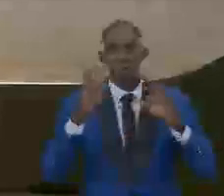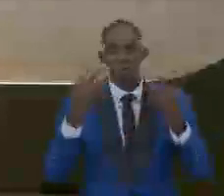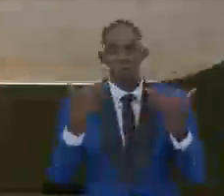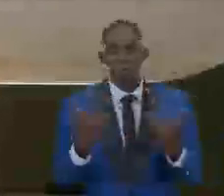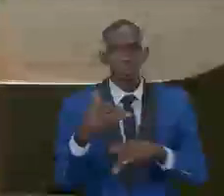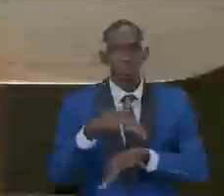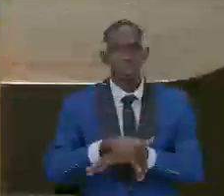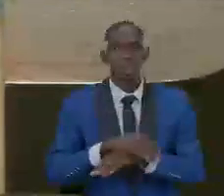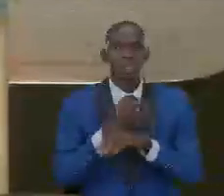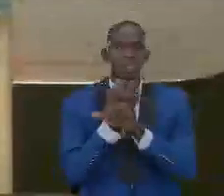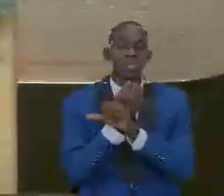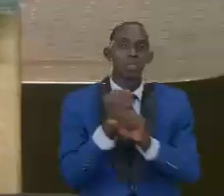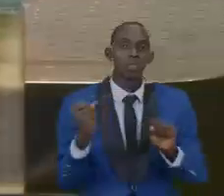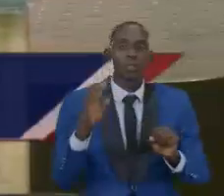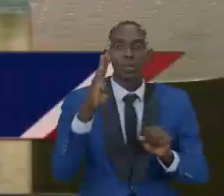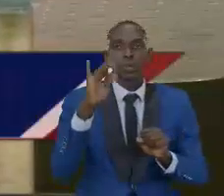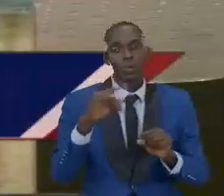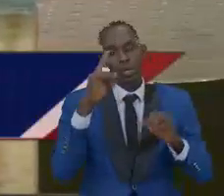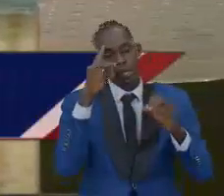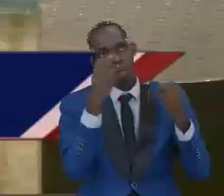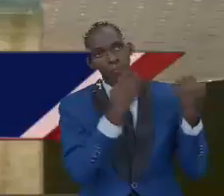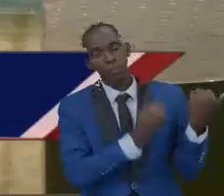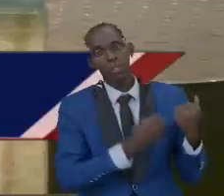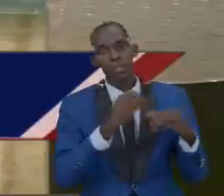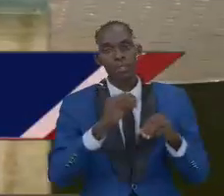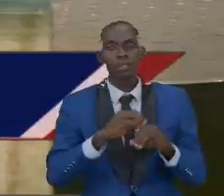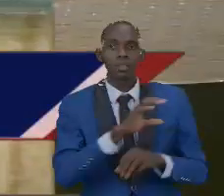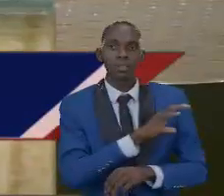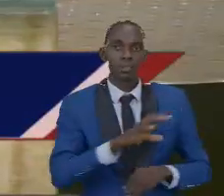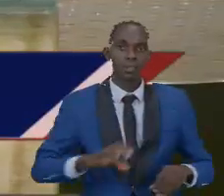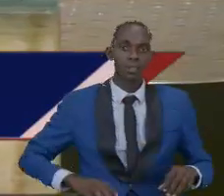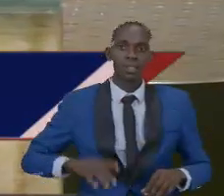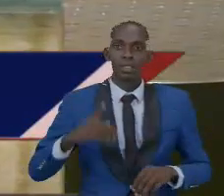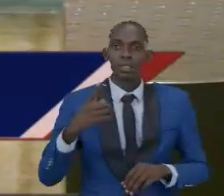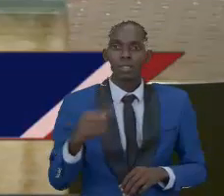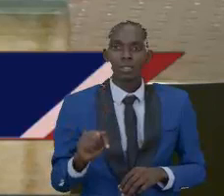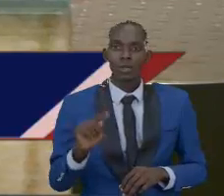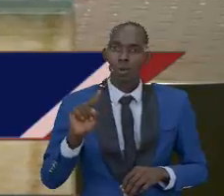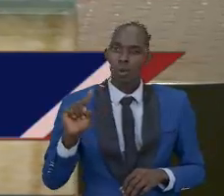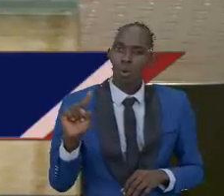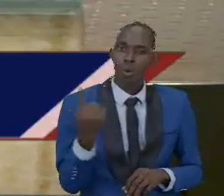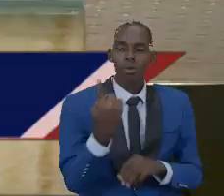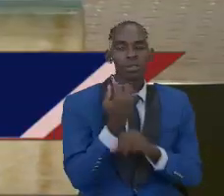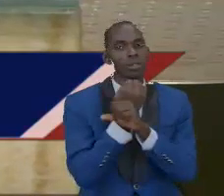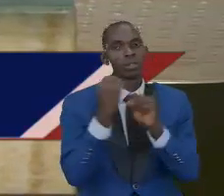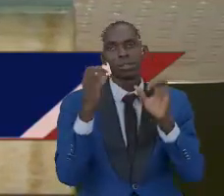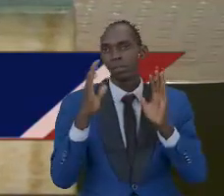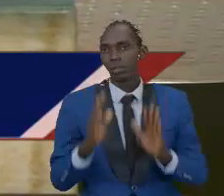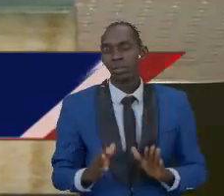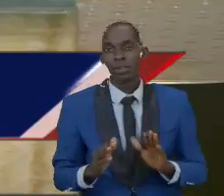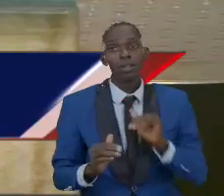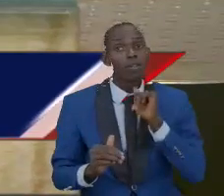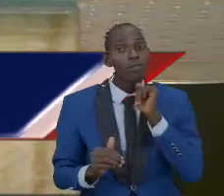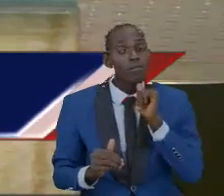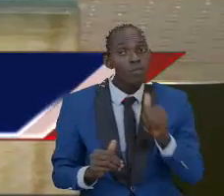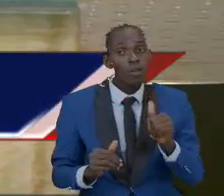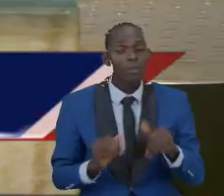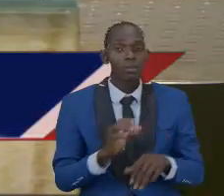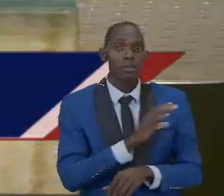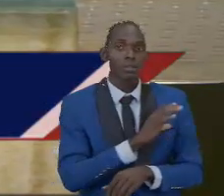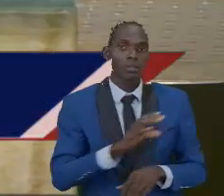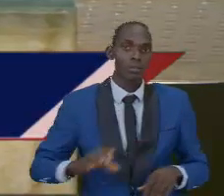justification by faith in Christ the only savior not Christ